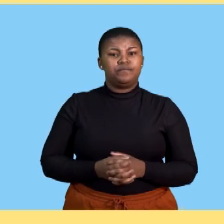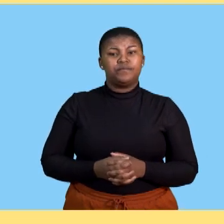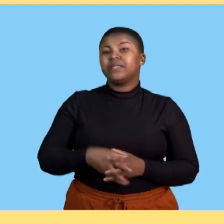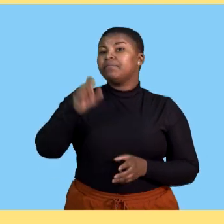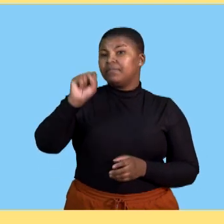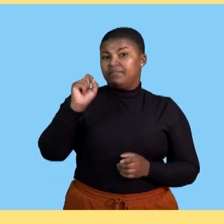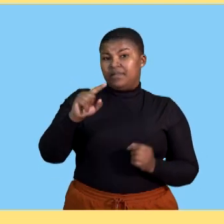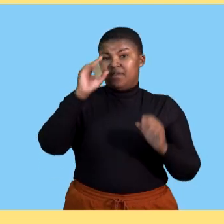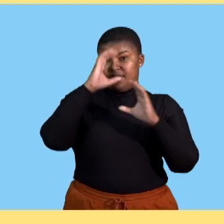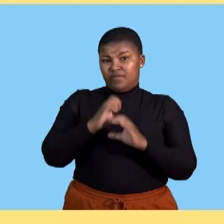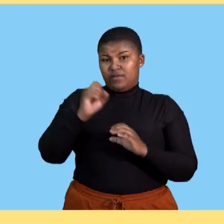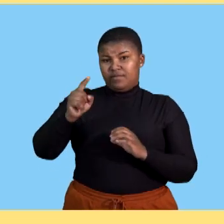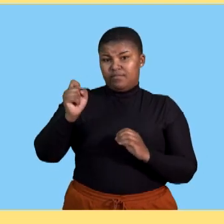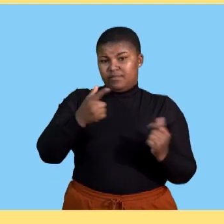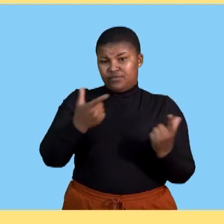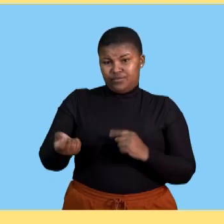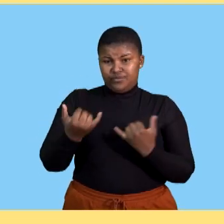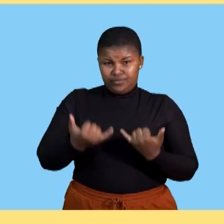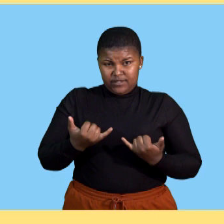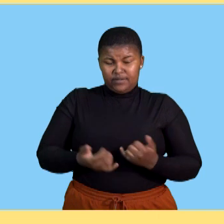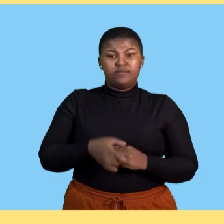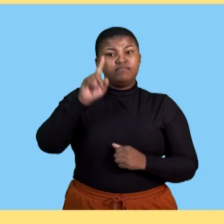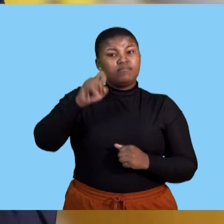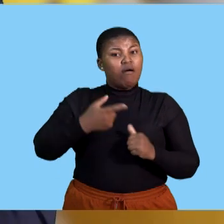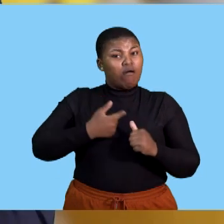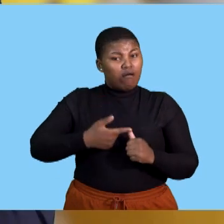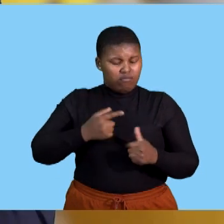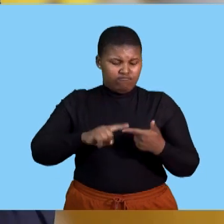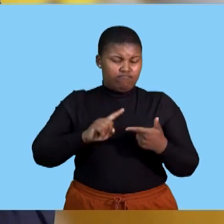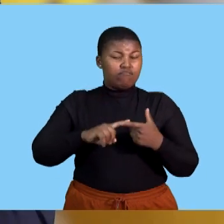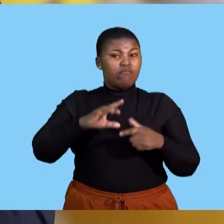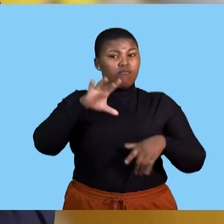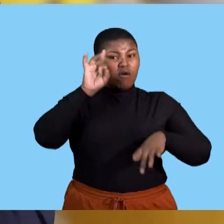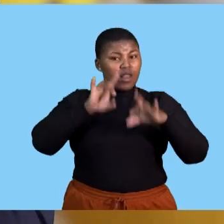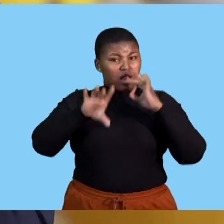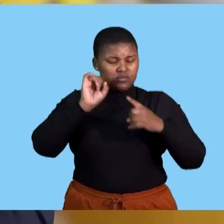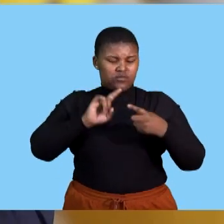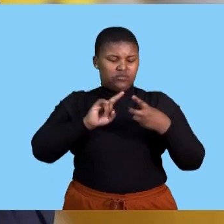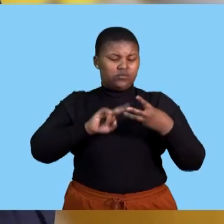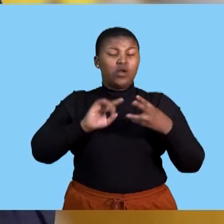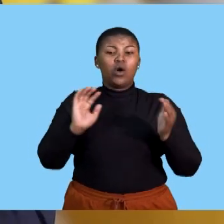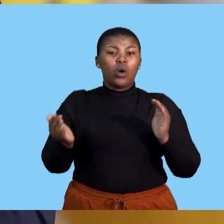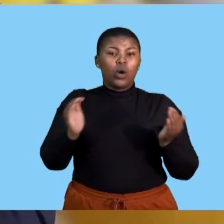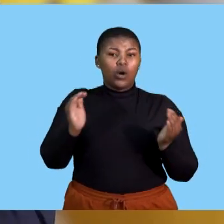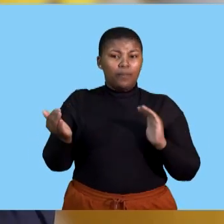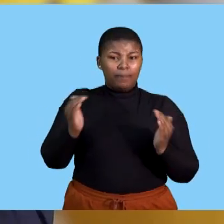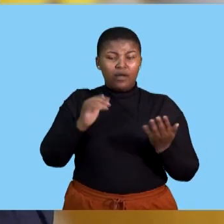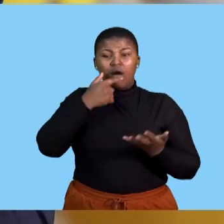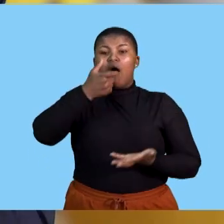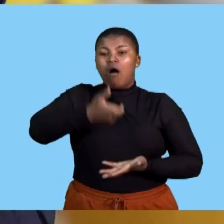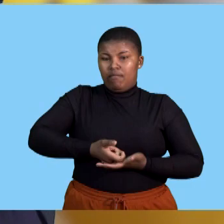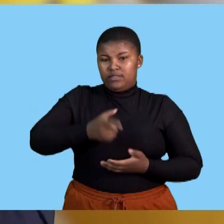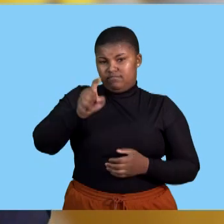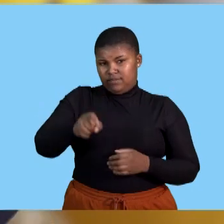the things that we need to focus on today. We should be able to calculate, we should be able to compare, and we should also be able